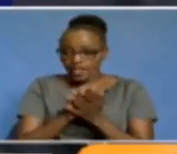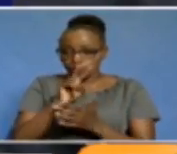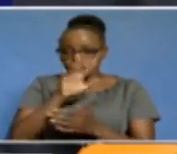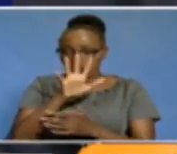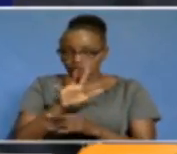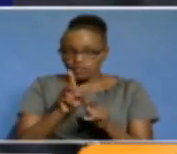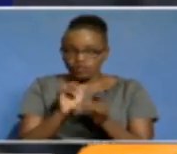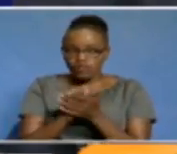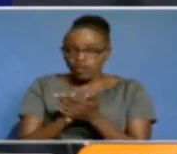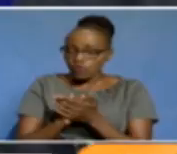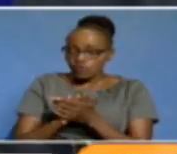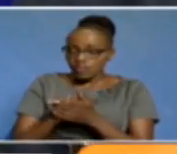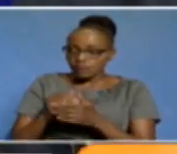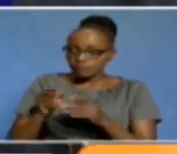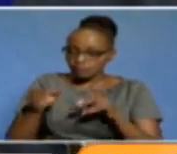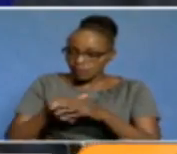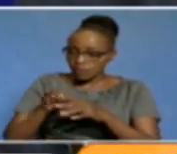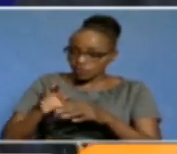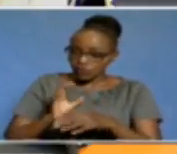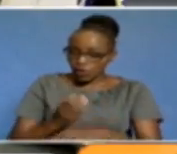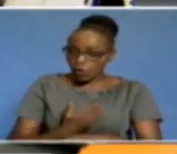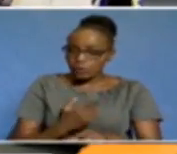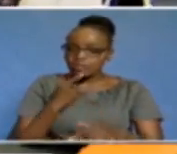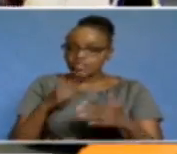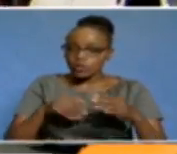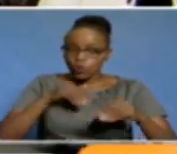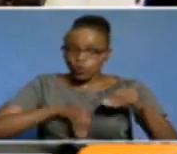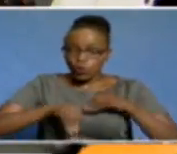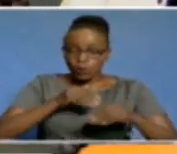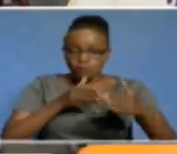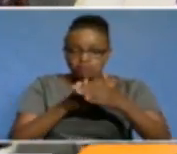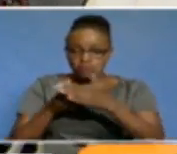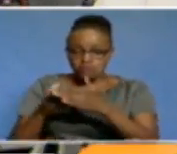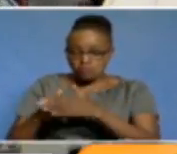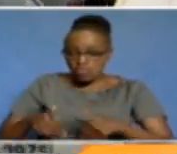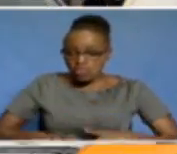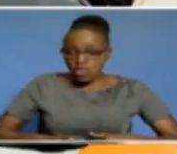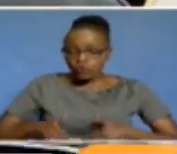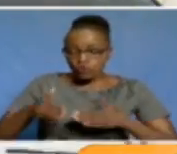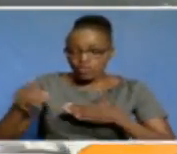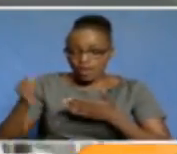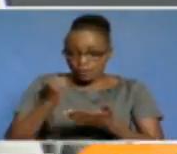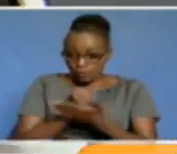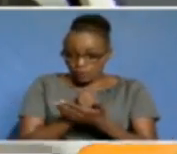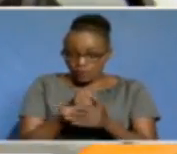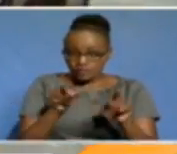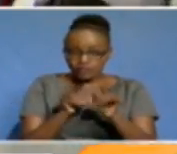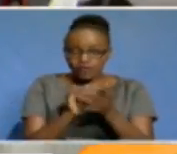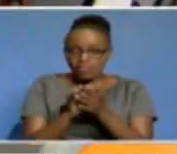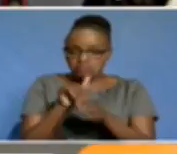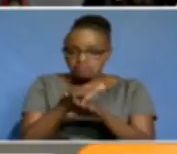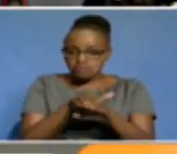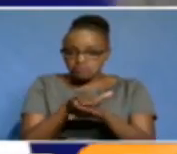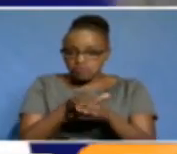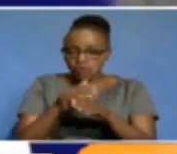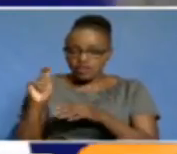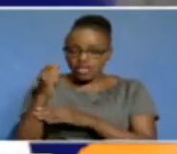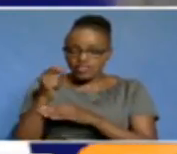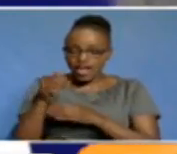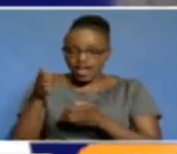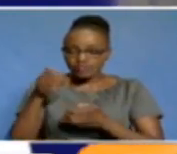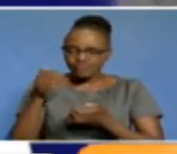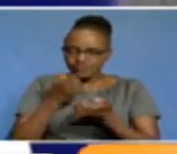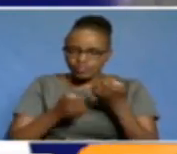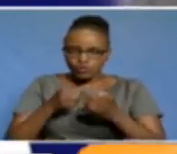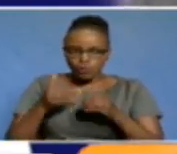alongside members of the steering committee, said corruption is denying the youth employment and is further derailing Kenya's economic growth. Many people